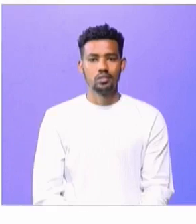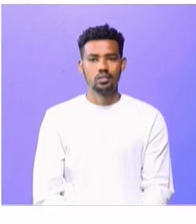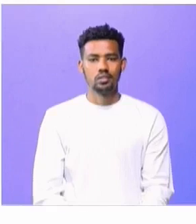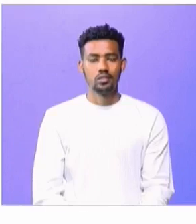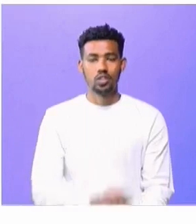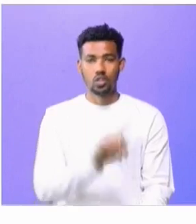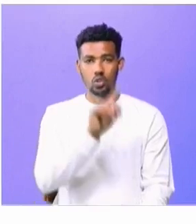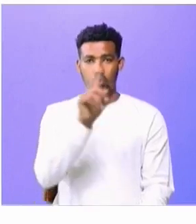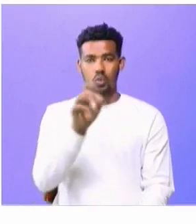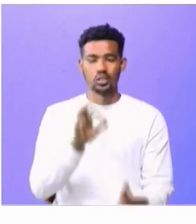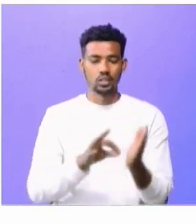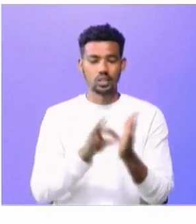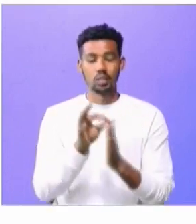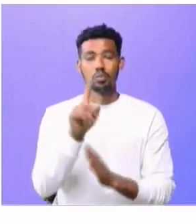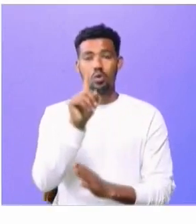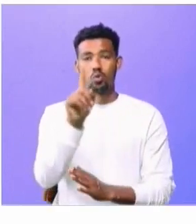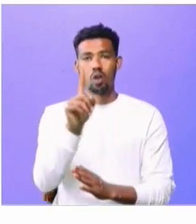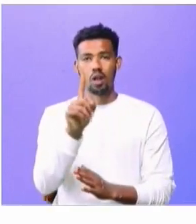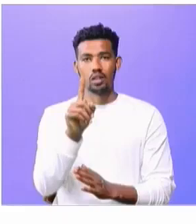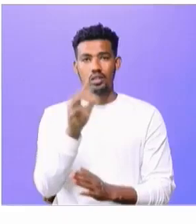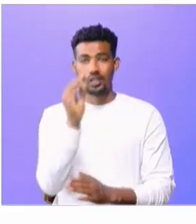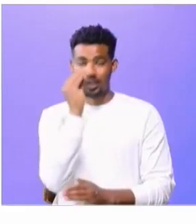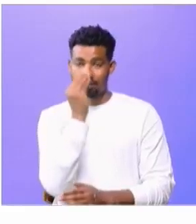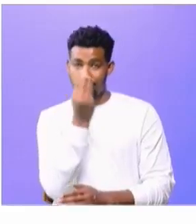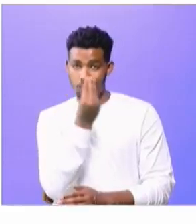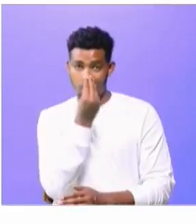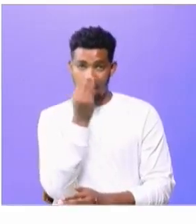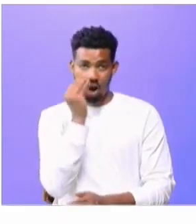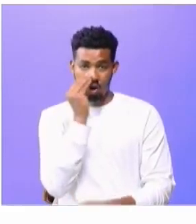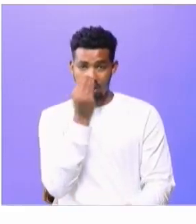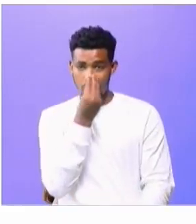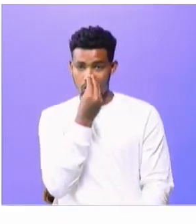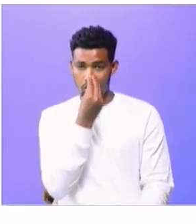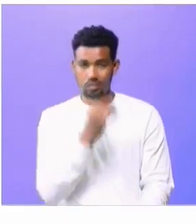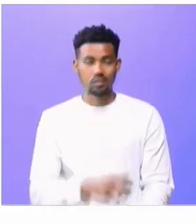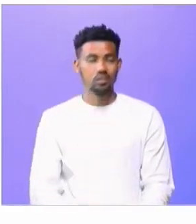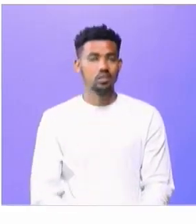Question number 1. The flowers